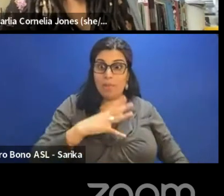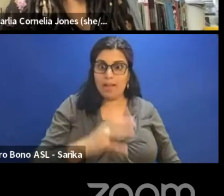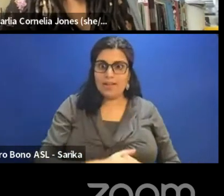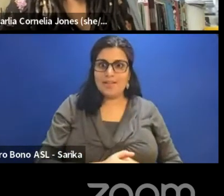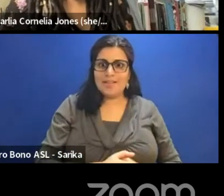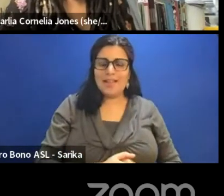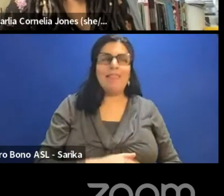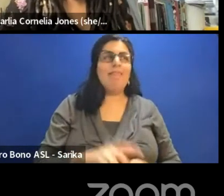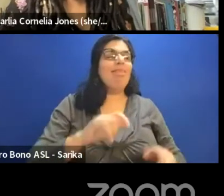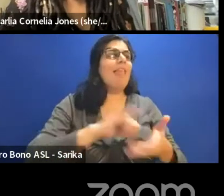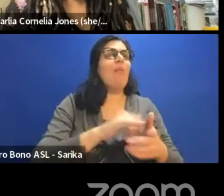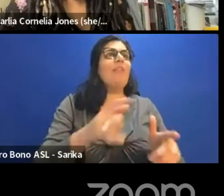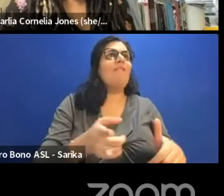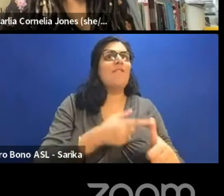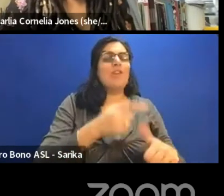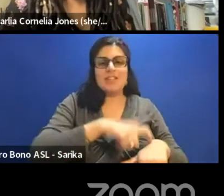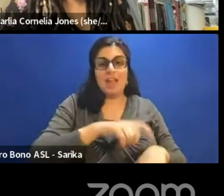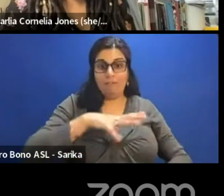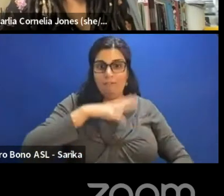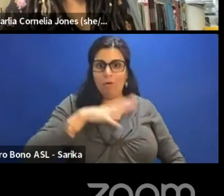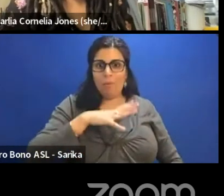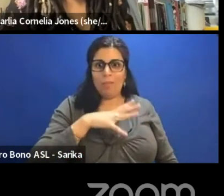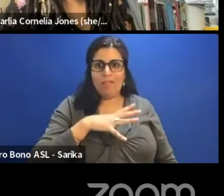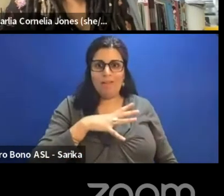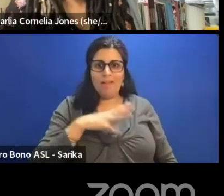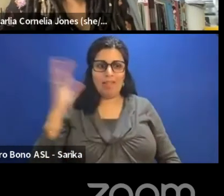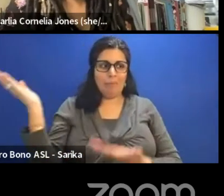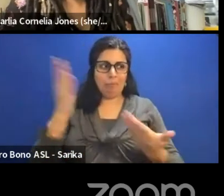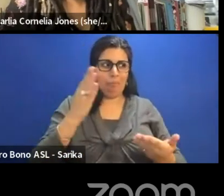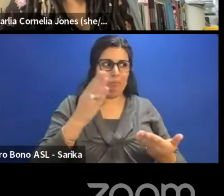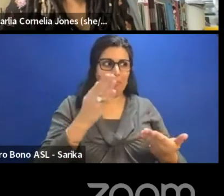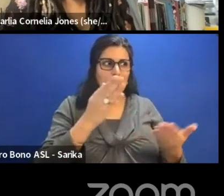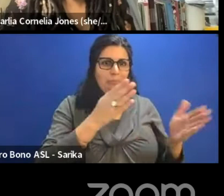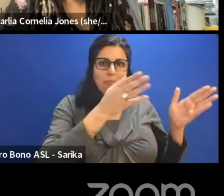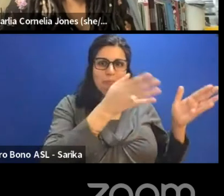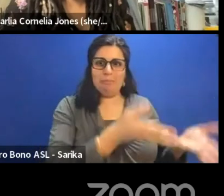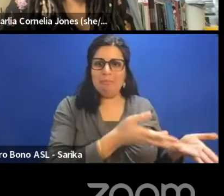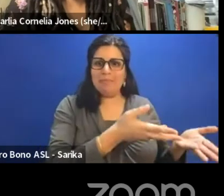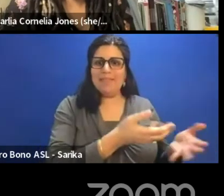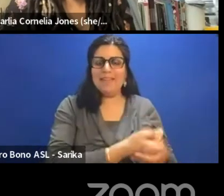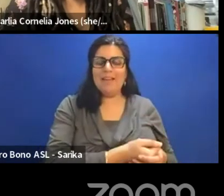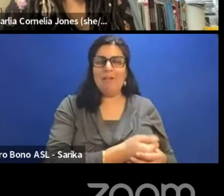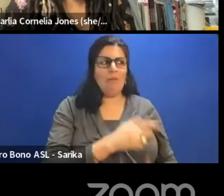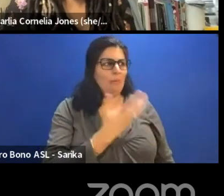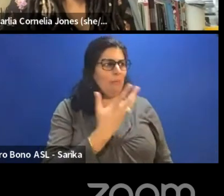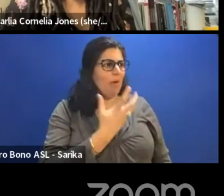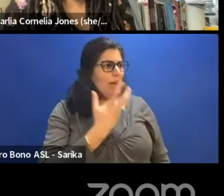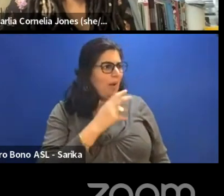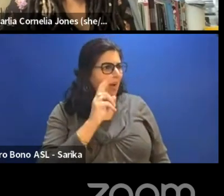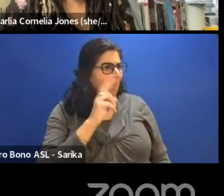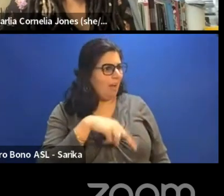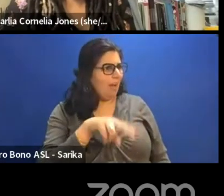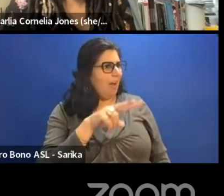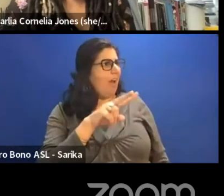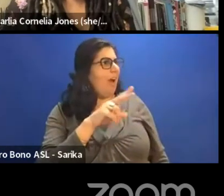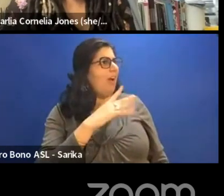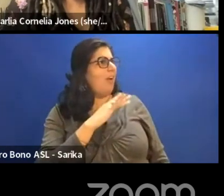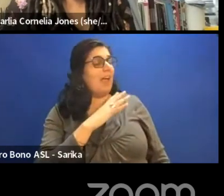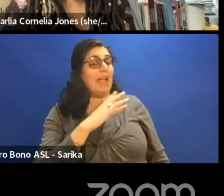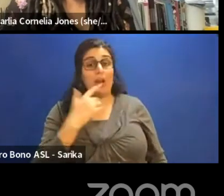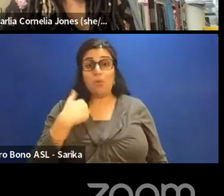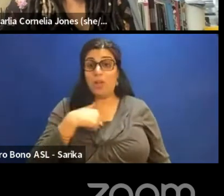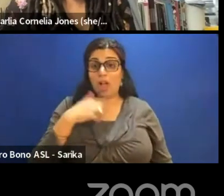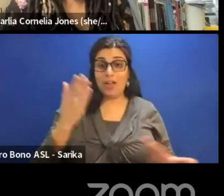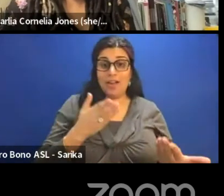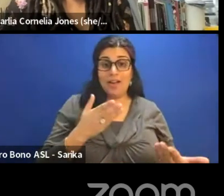seeing formalized childcare. And I was like, oh, this is cool. And I remember like those of us who were there, like we had